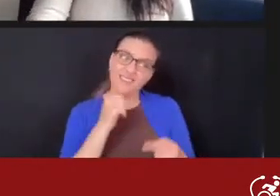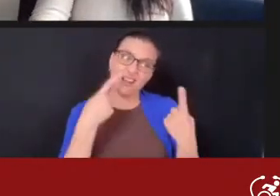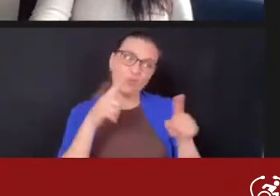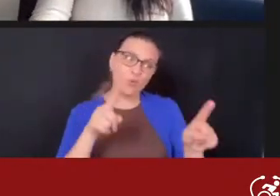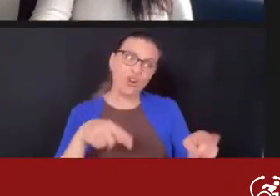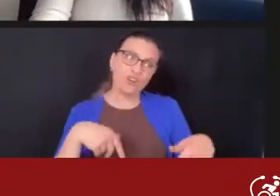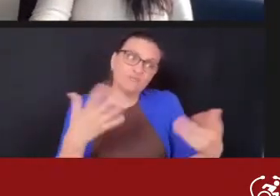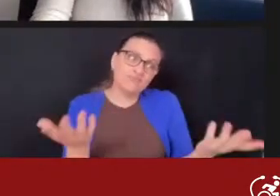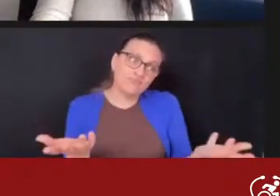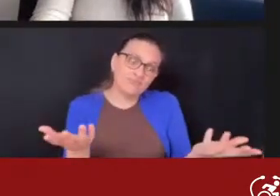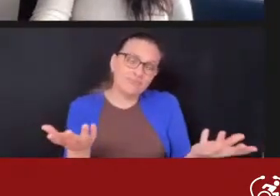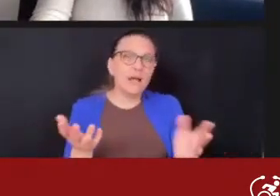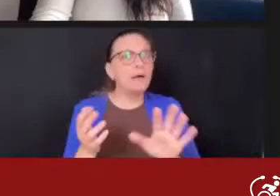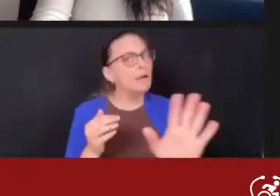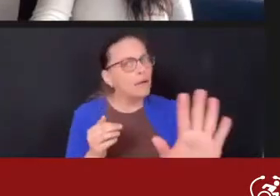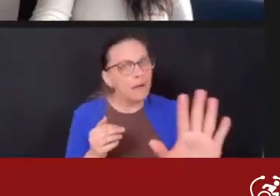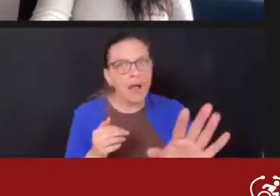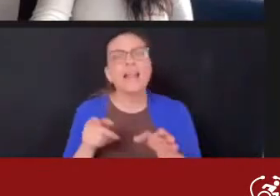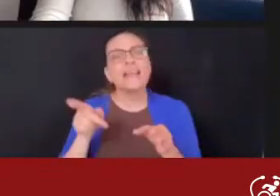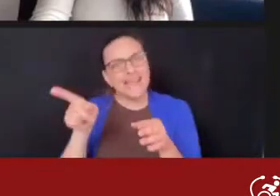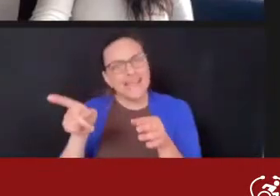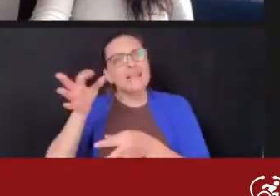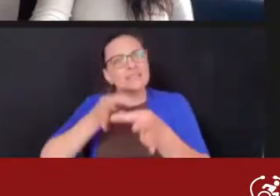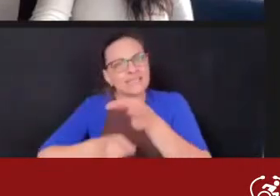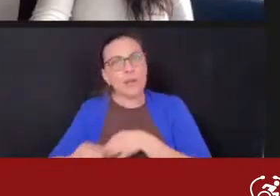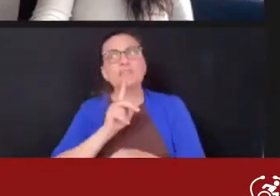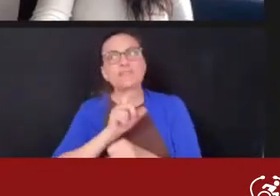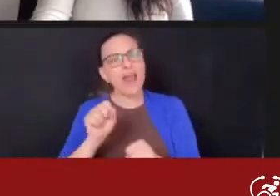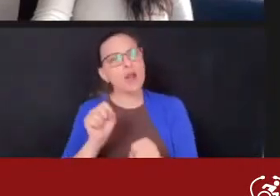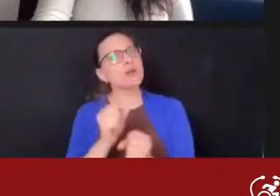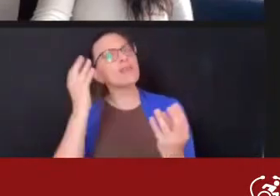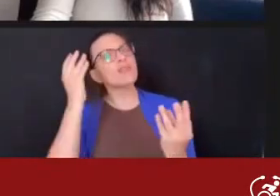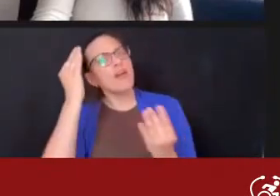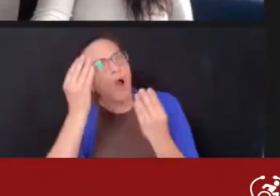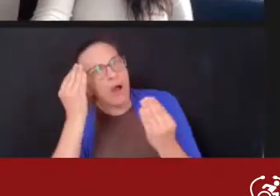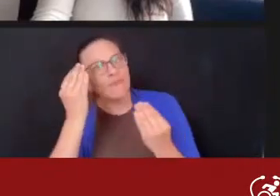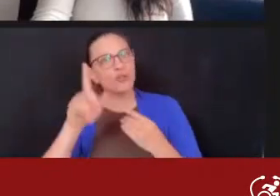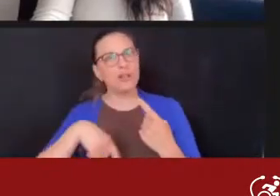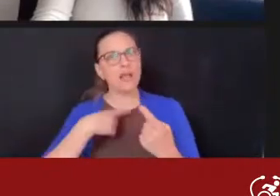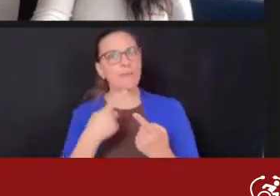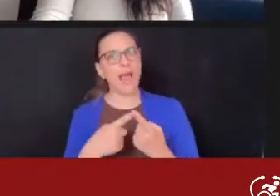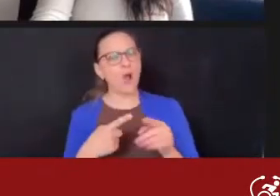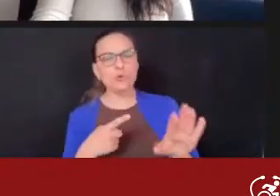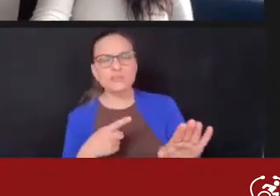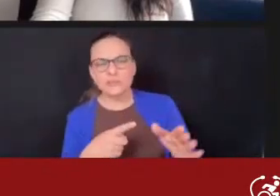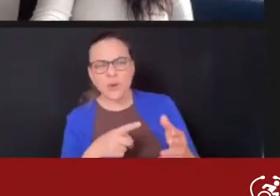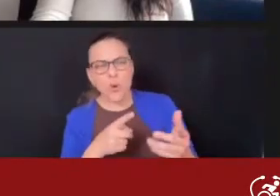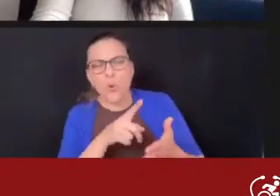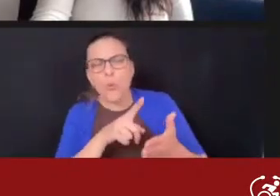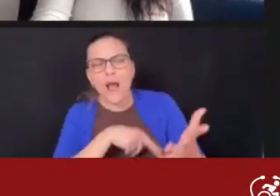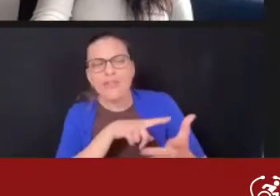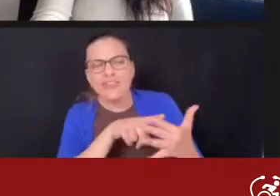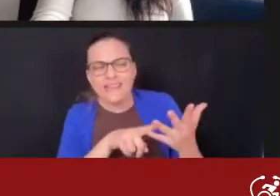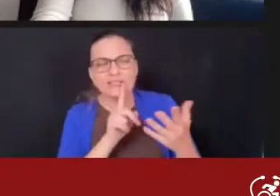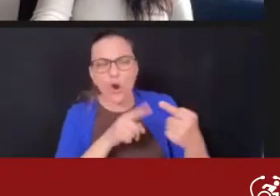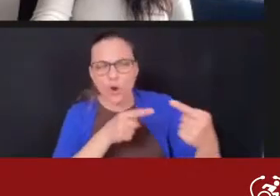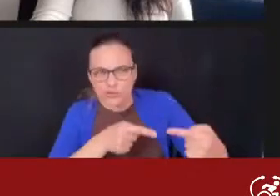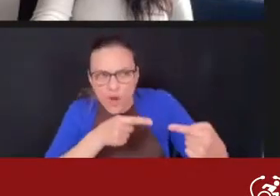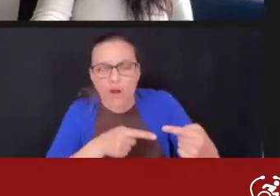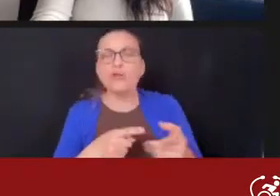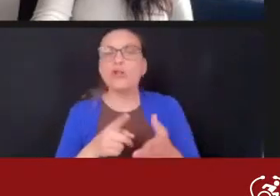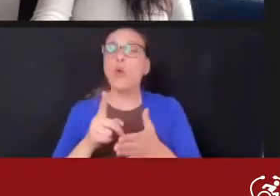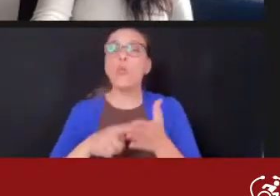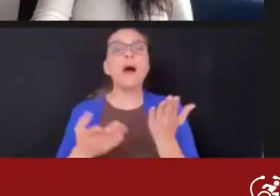was really thoughtful about, well, what things are a struggle, what might be some aspects